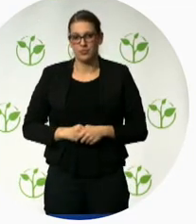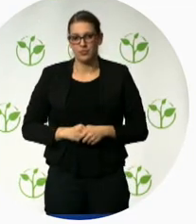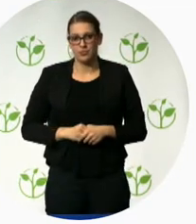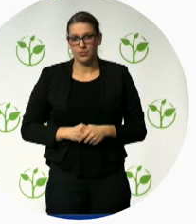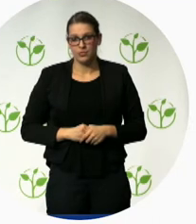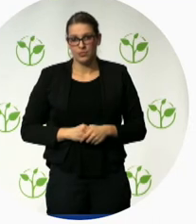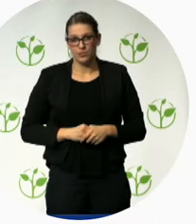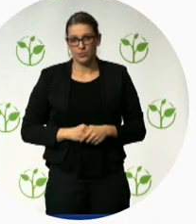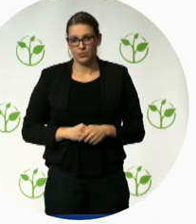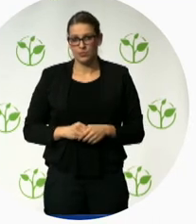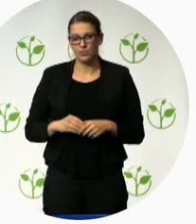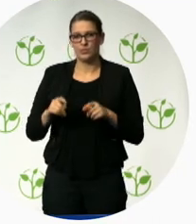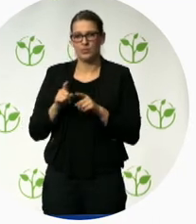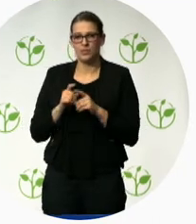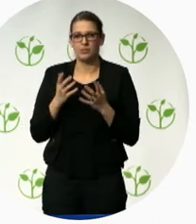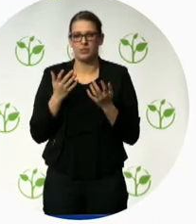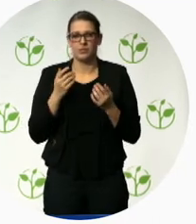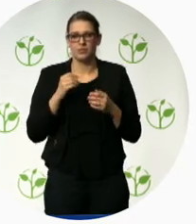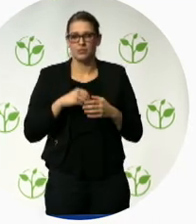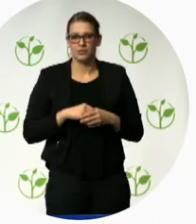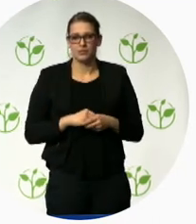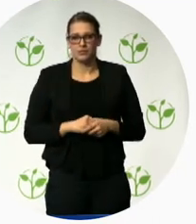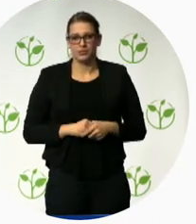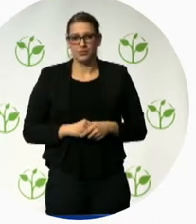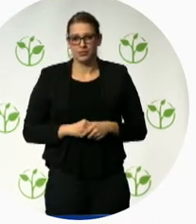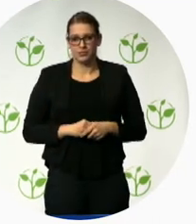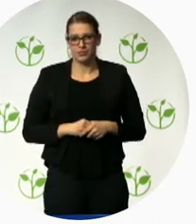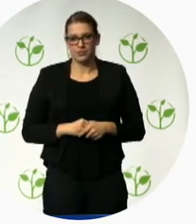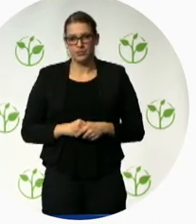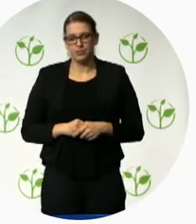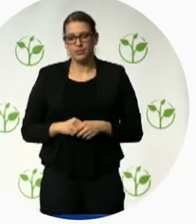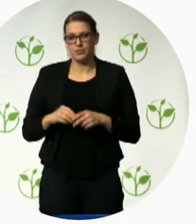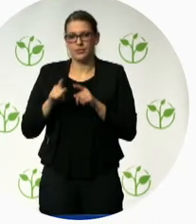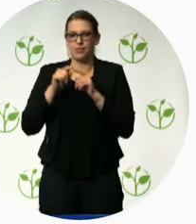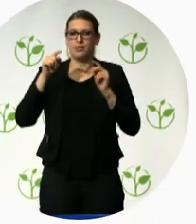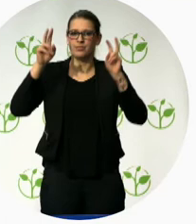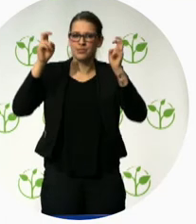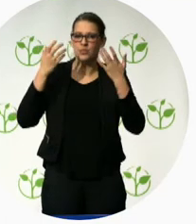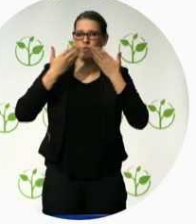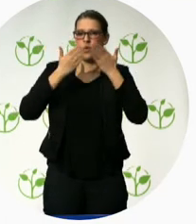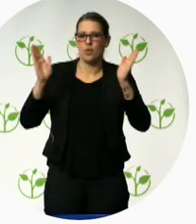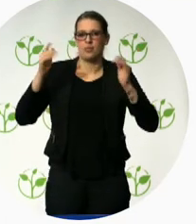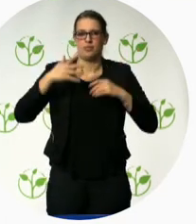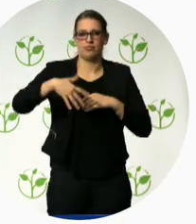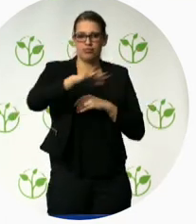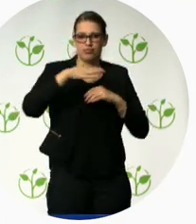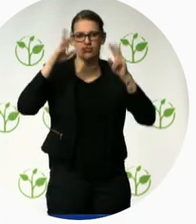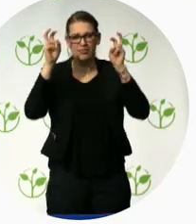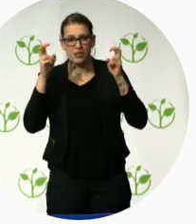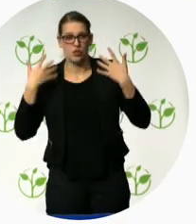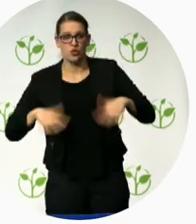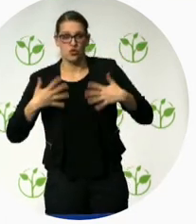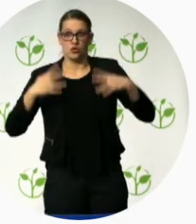raised by media, by public sector, by, you know, many other agencies. So